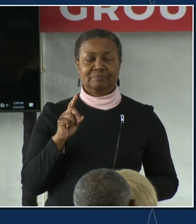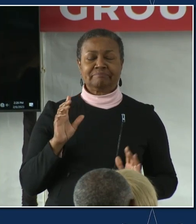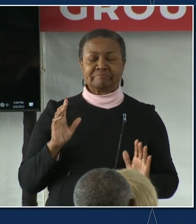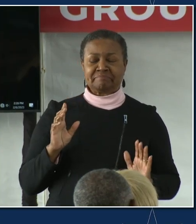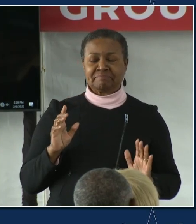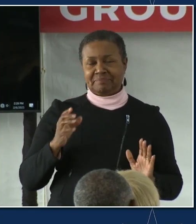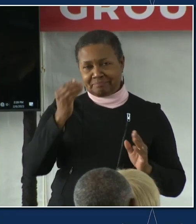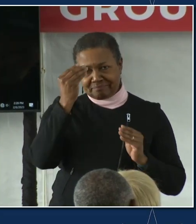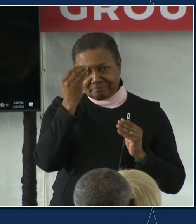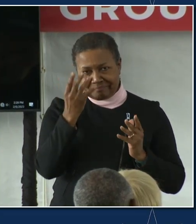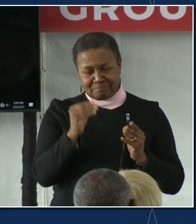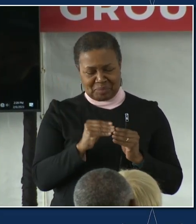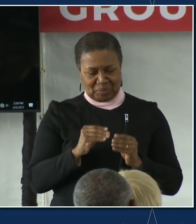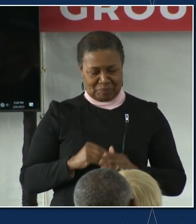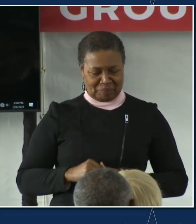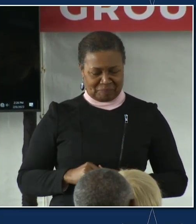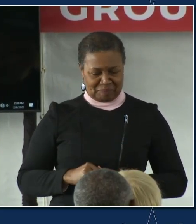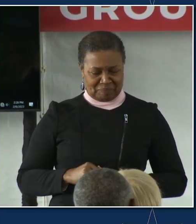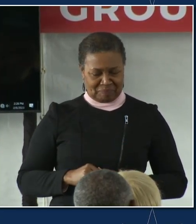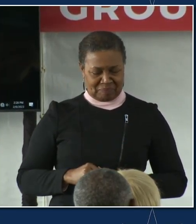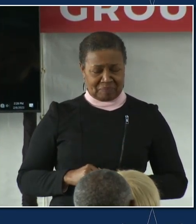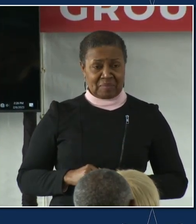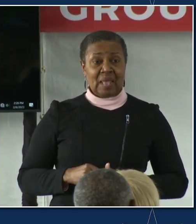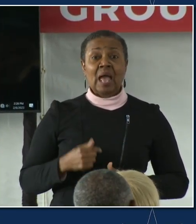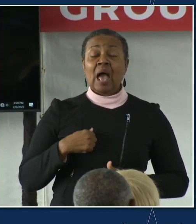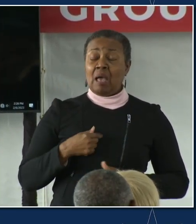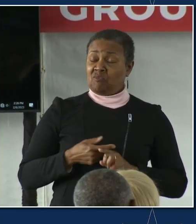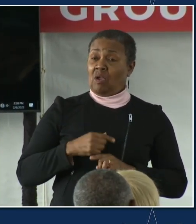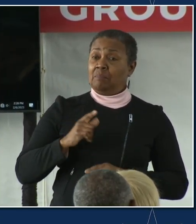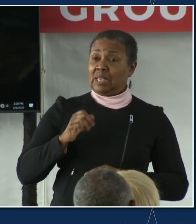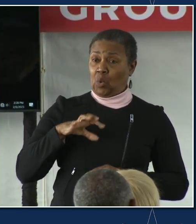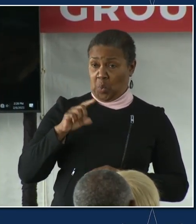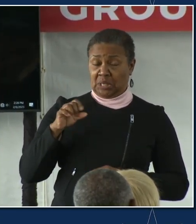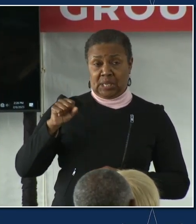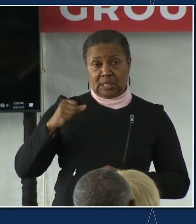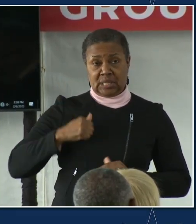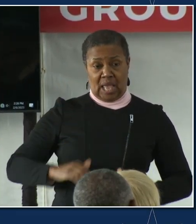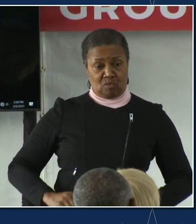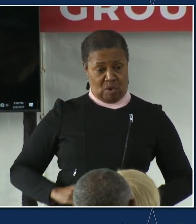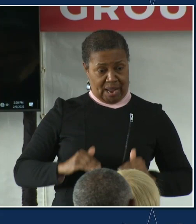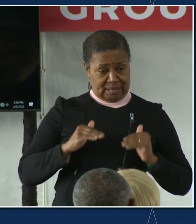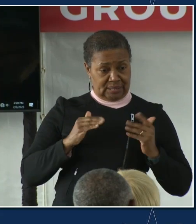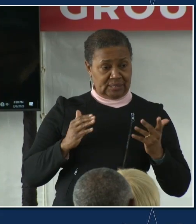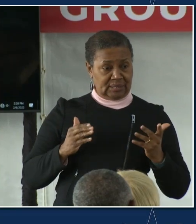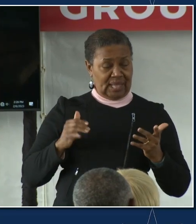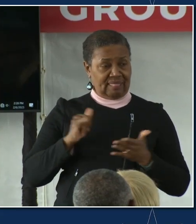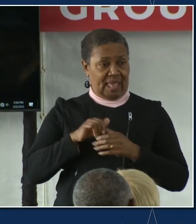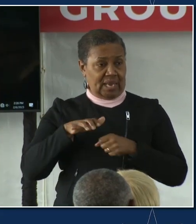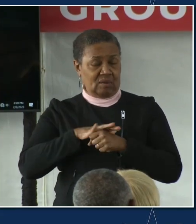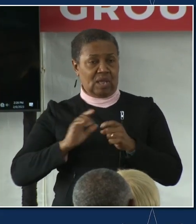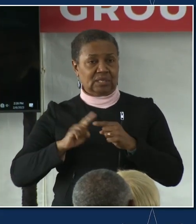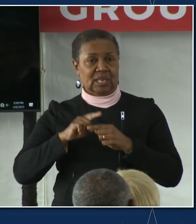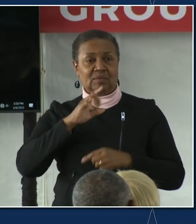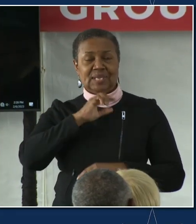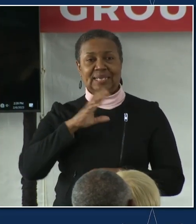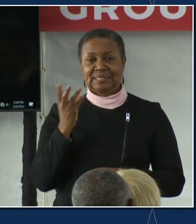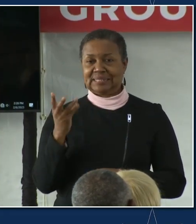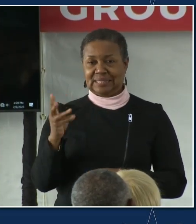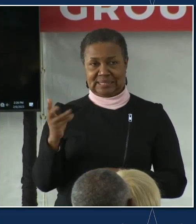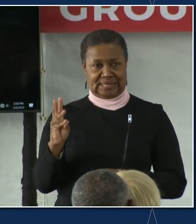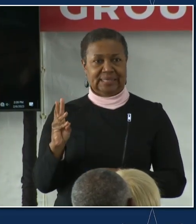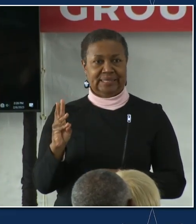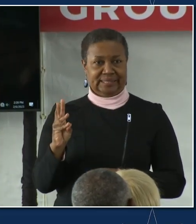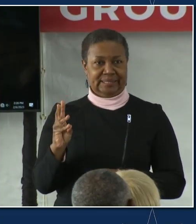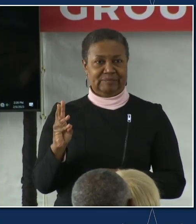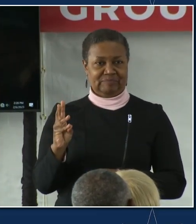something. So I am from Englewood, raised pretty much in Englewood till I was 16 years